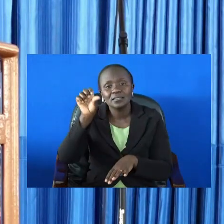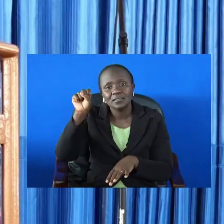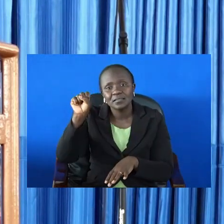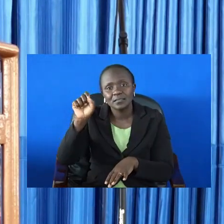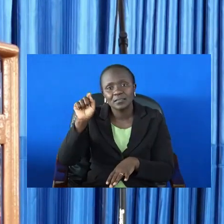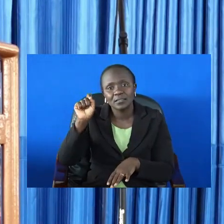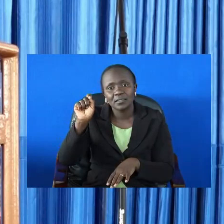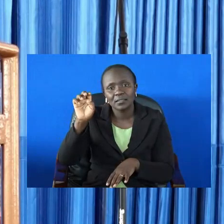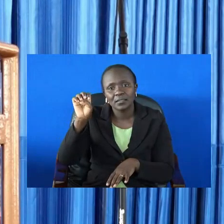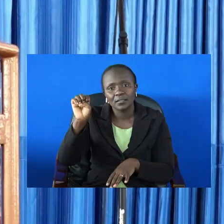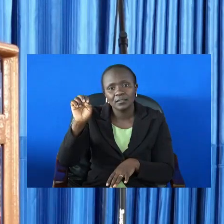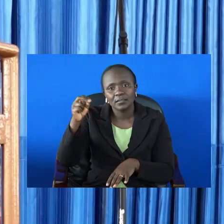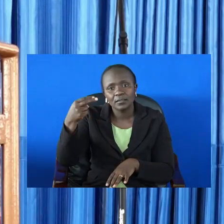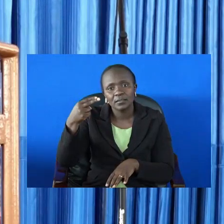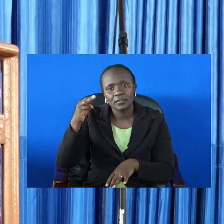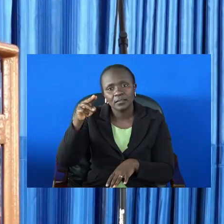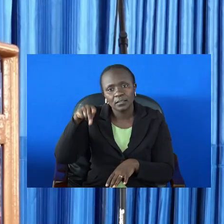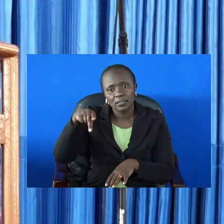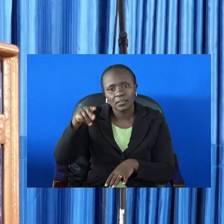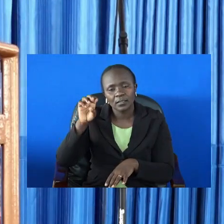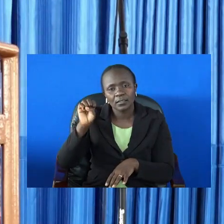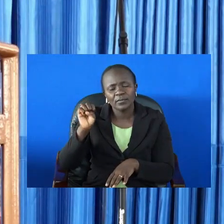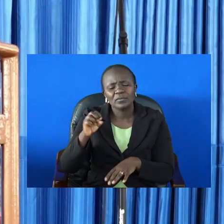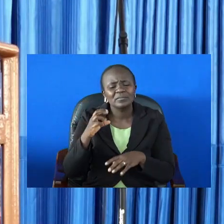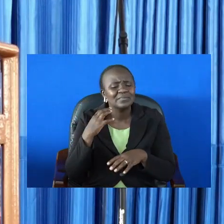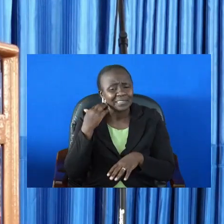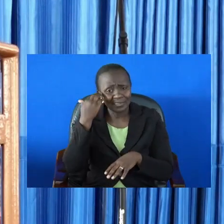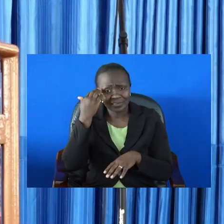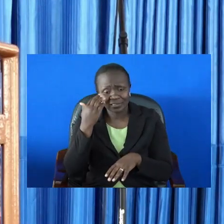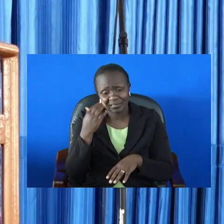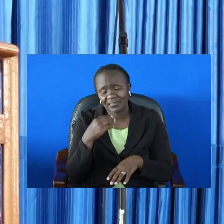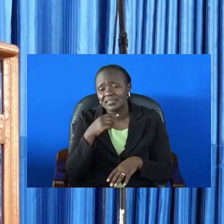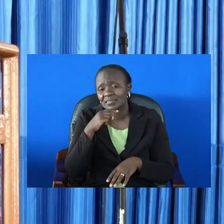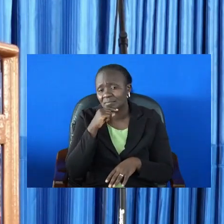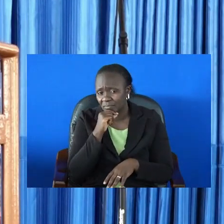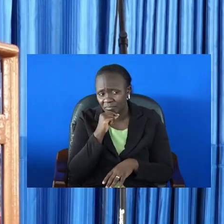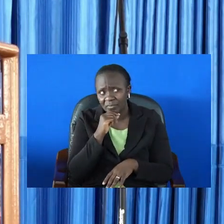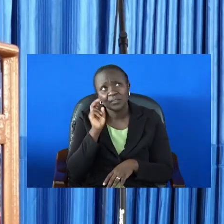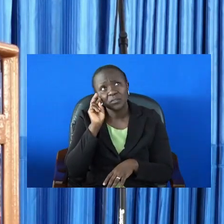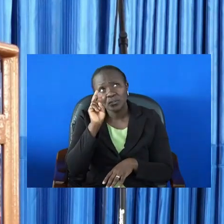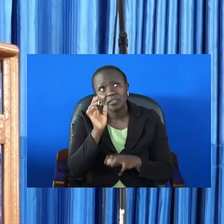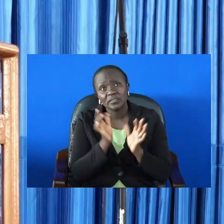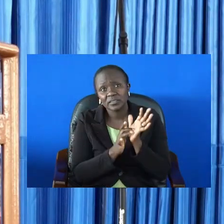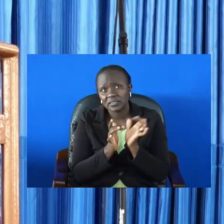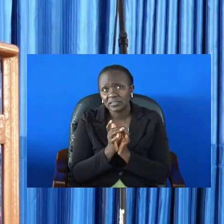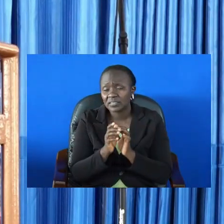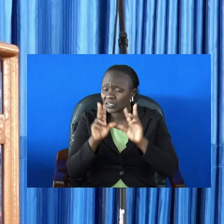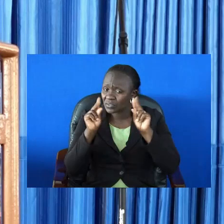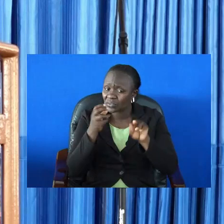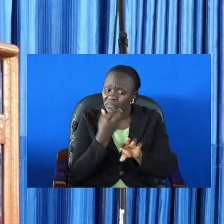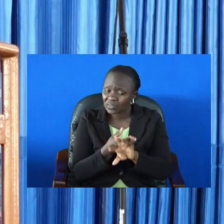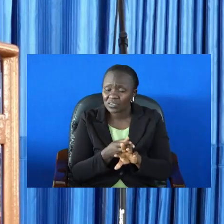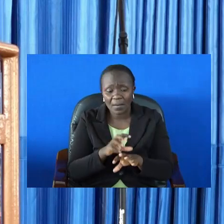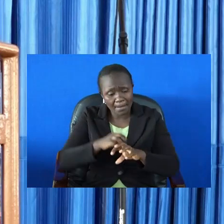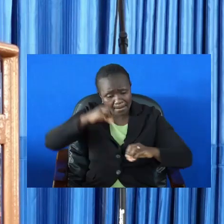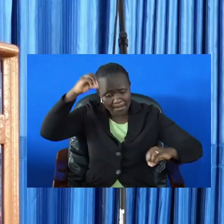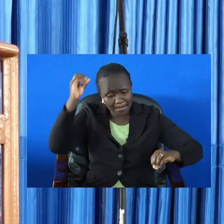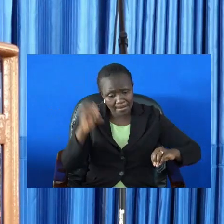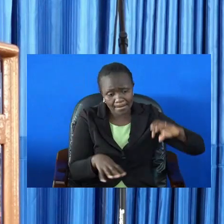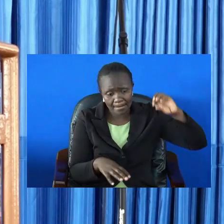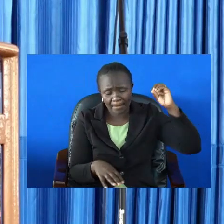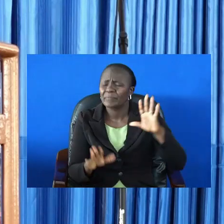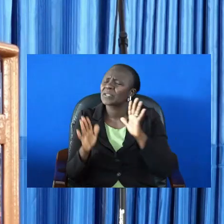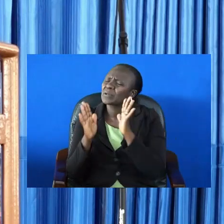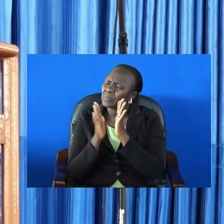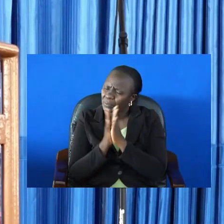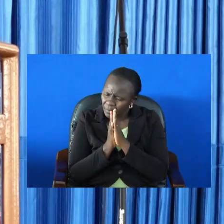by people who were angry because of his message, he was looking unto Jesus. He didn't look unto the stones. And he asked a prayer